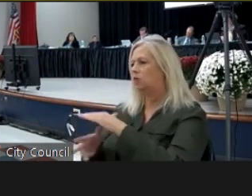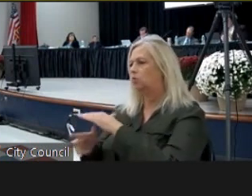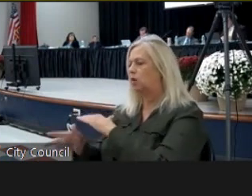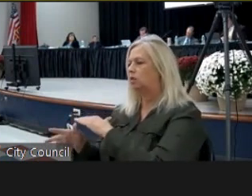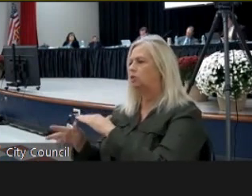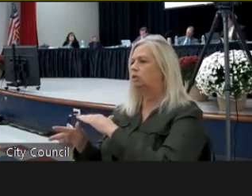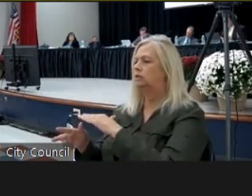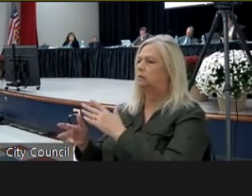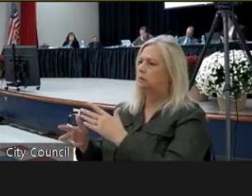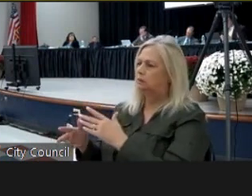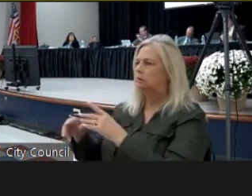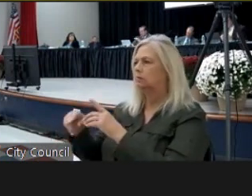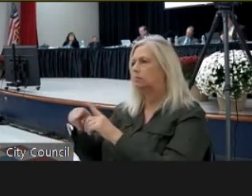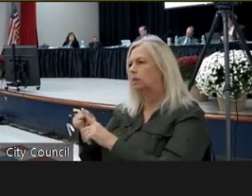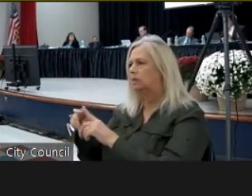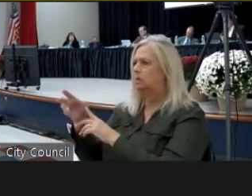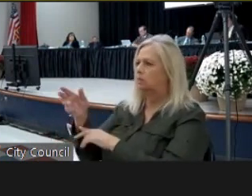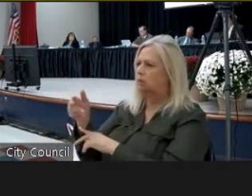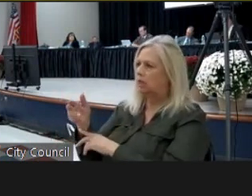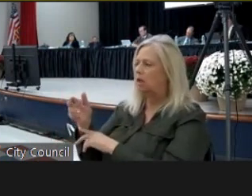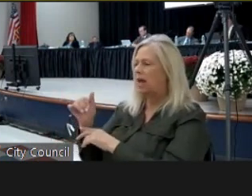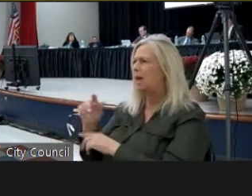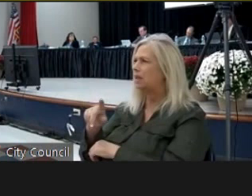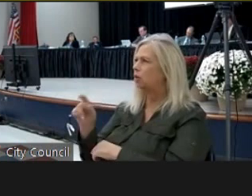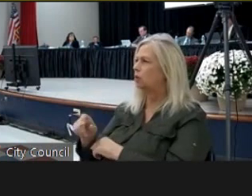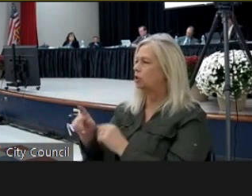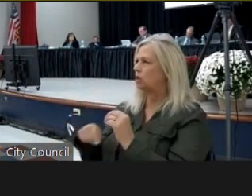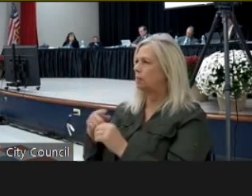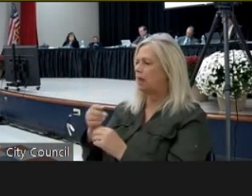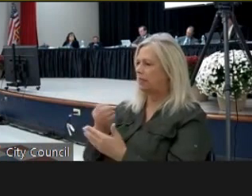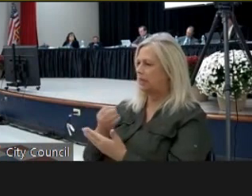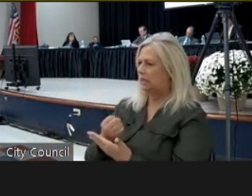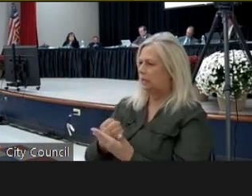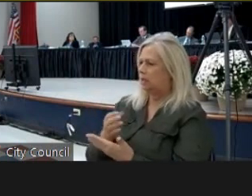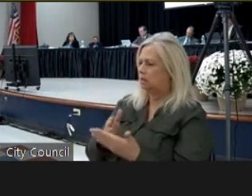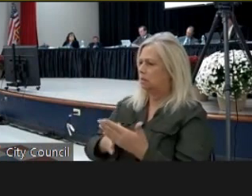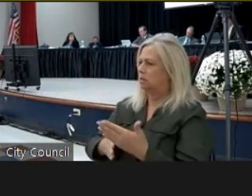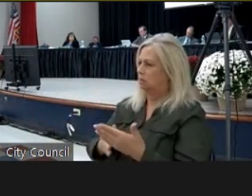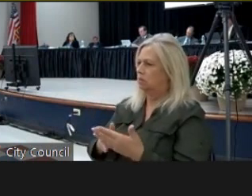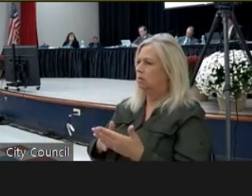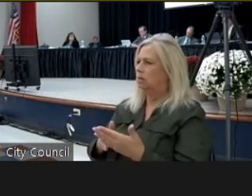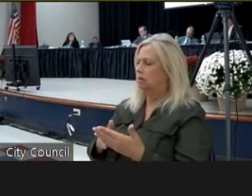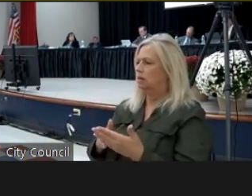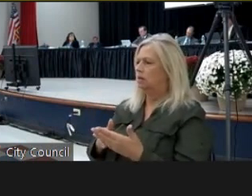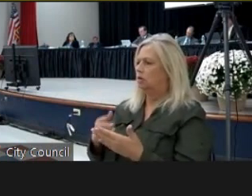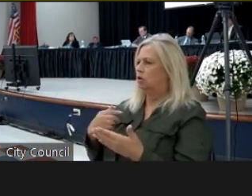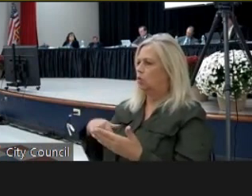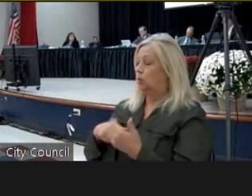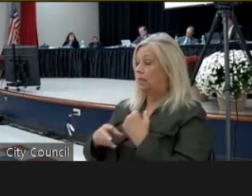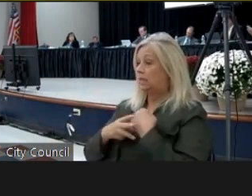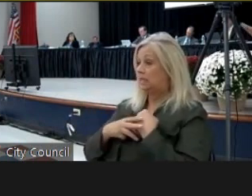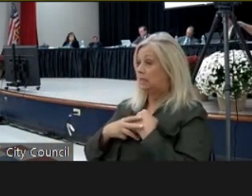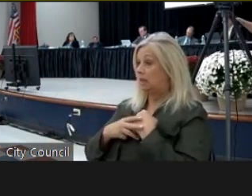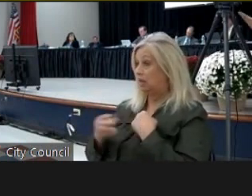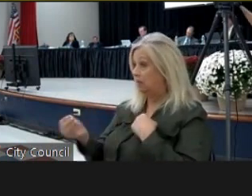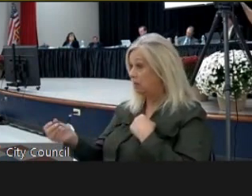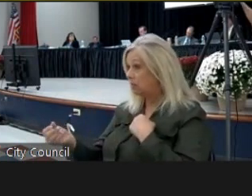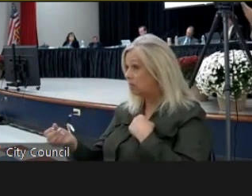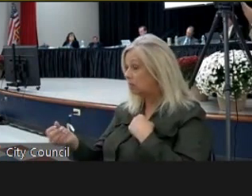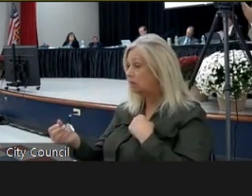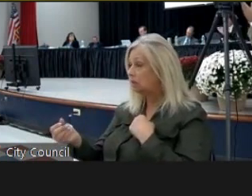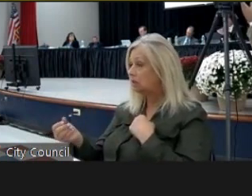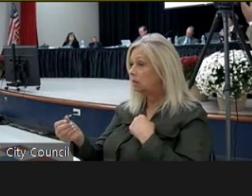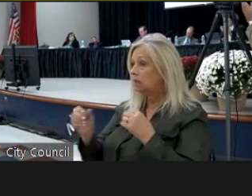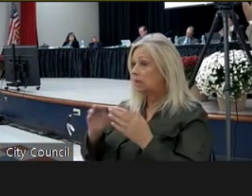hotel. I had a question on the economics of it. Are we saving any money? And I know because the city